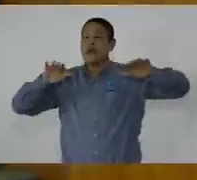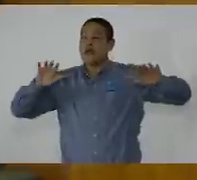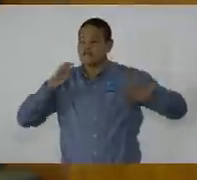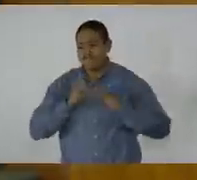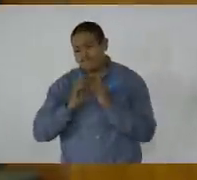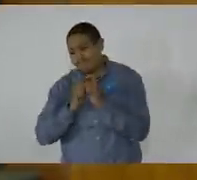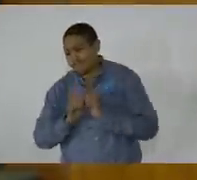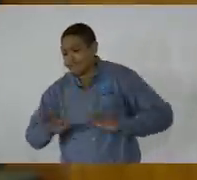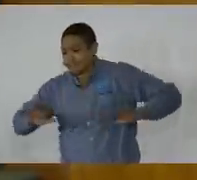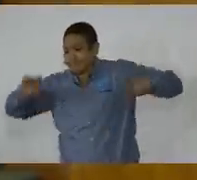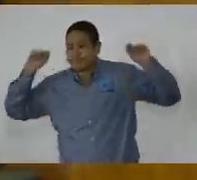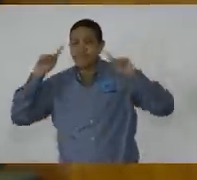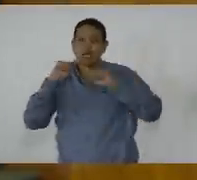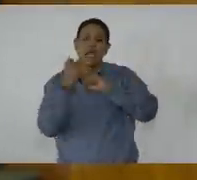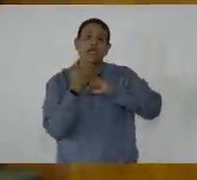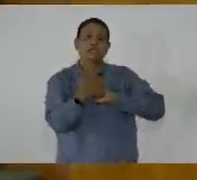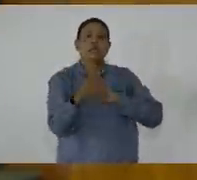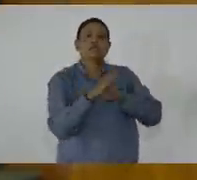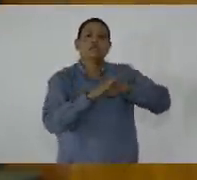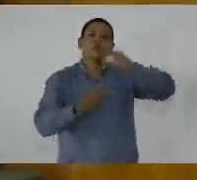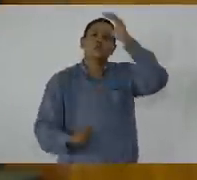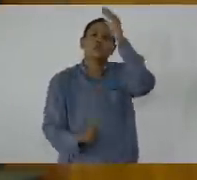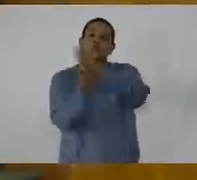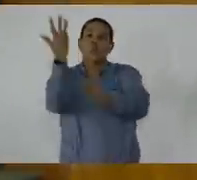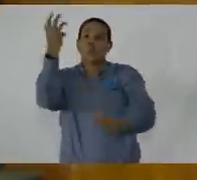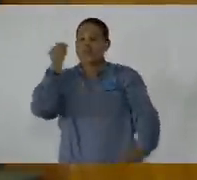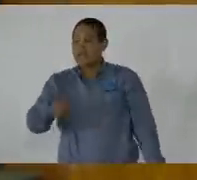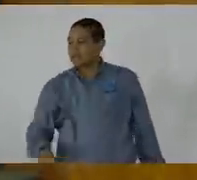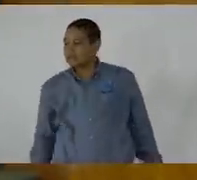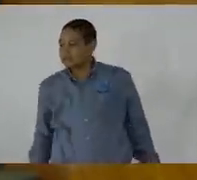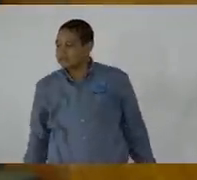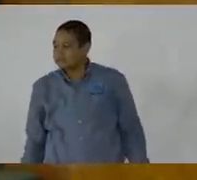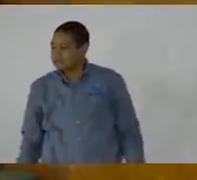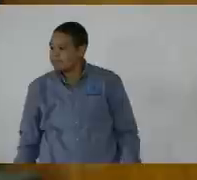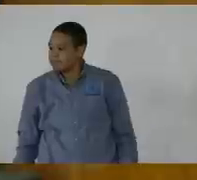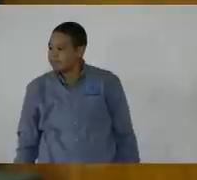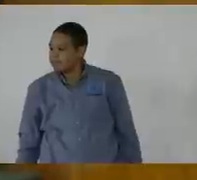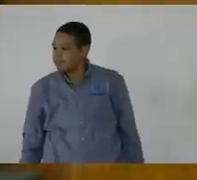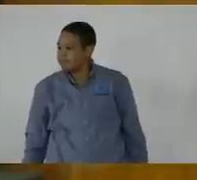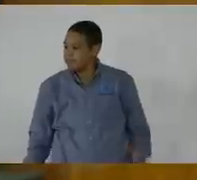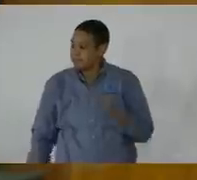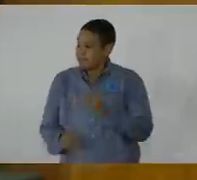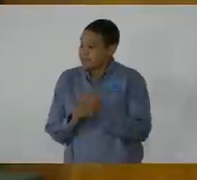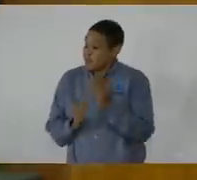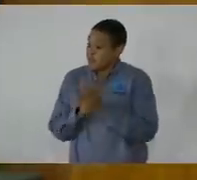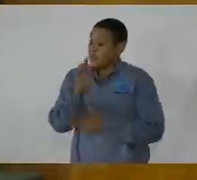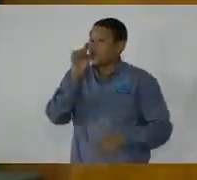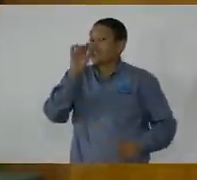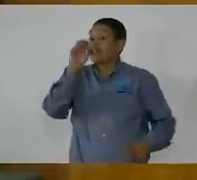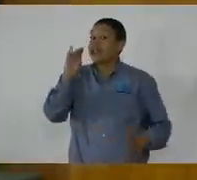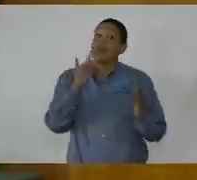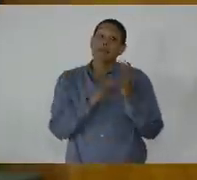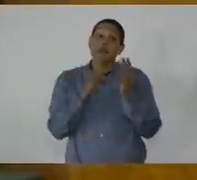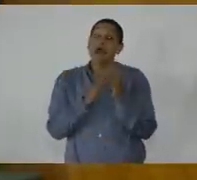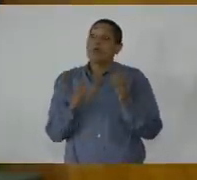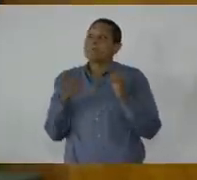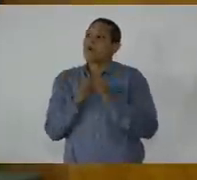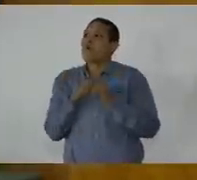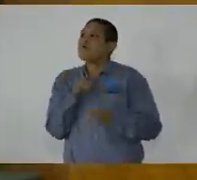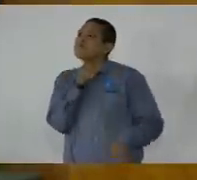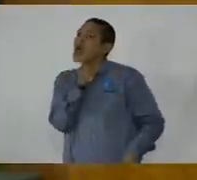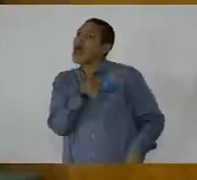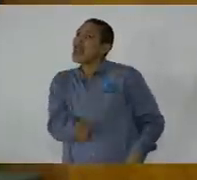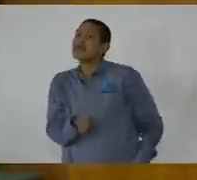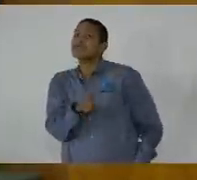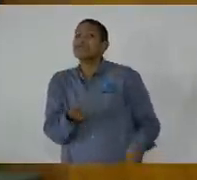retool, and to expand their business. Madam Speaker, also through the Exim Bank, even more financing